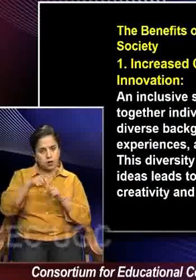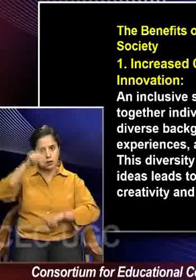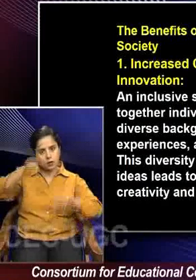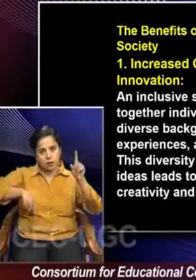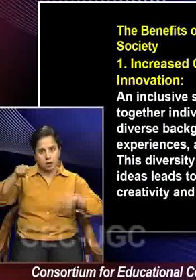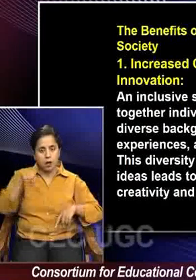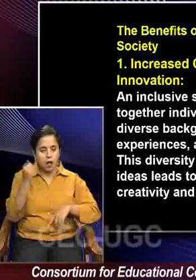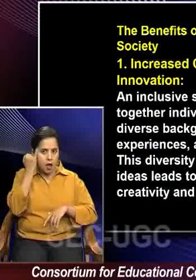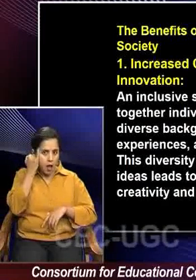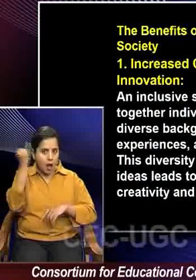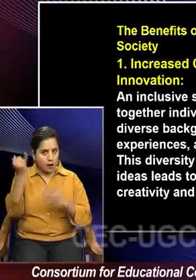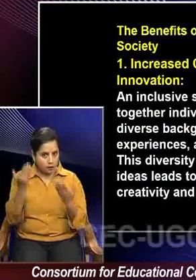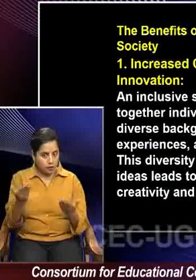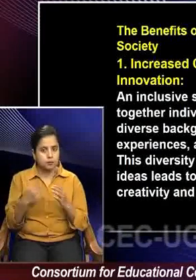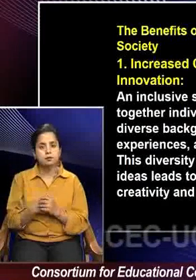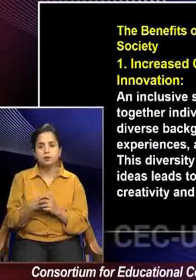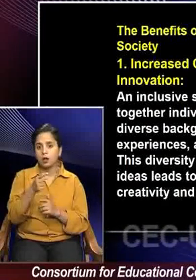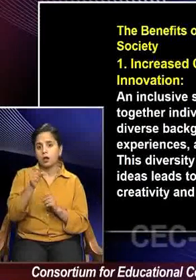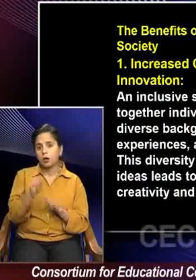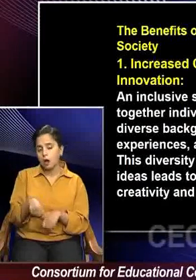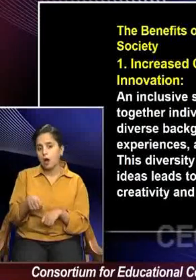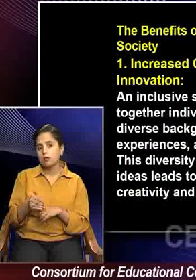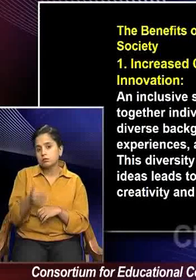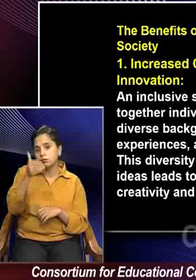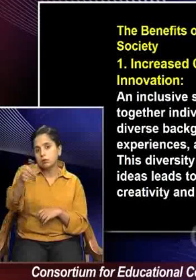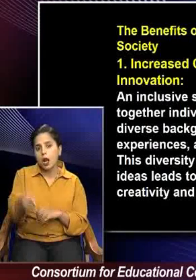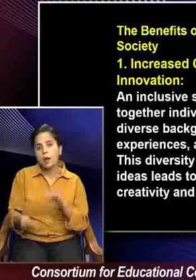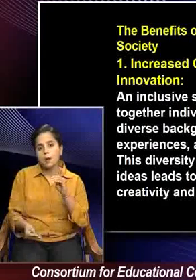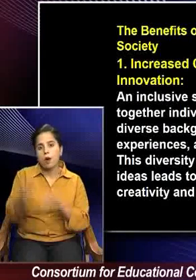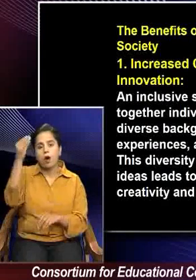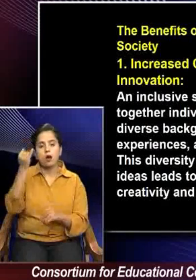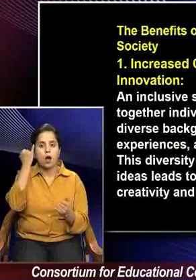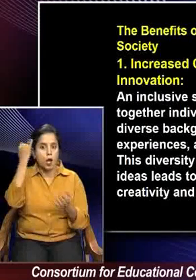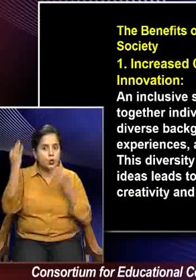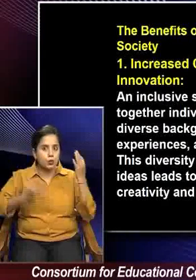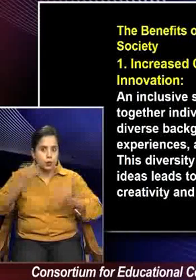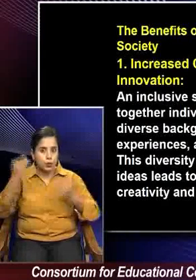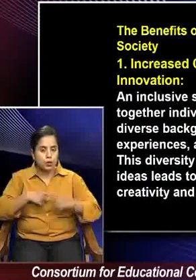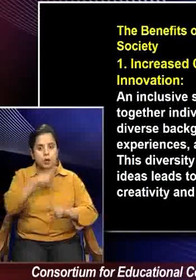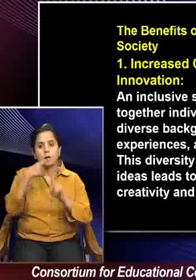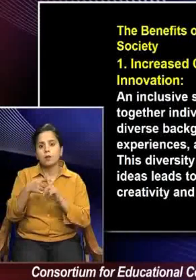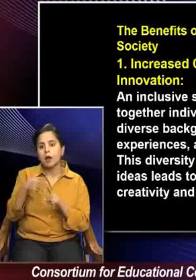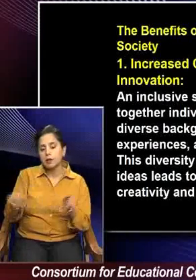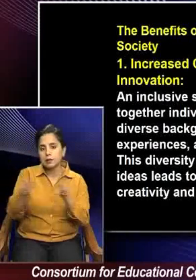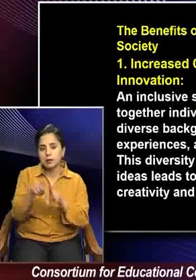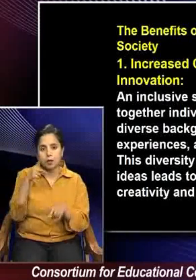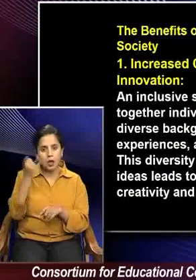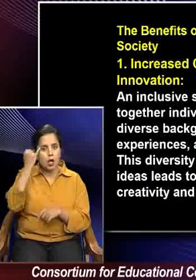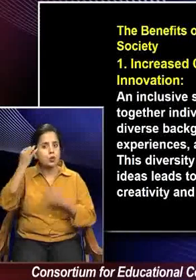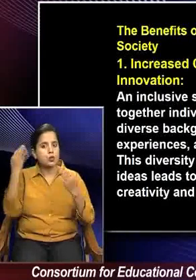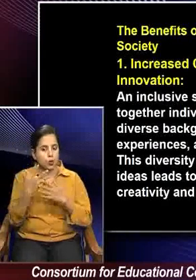of ideas can lead to increased creativity as well as